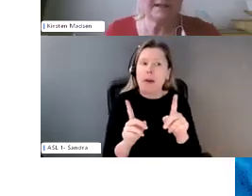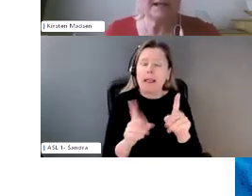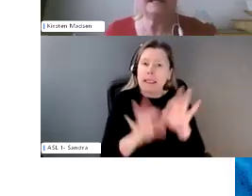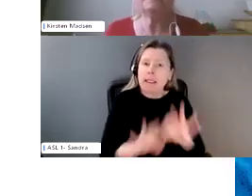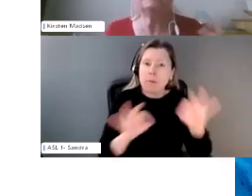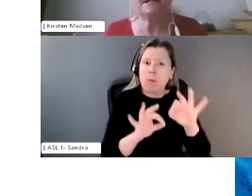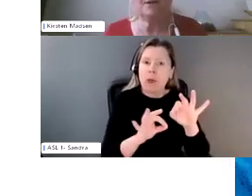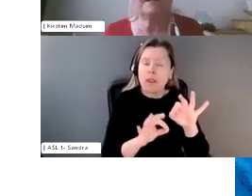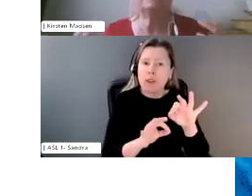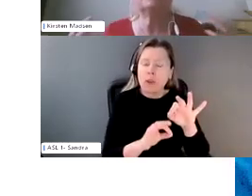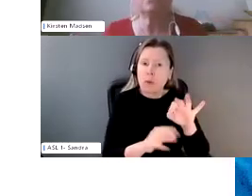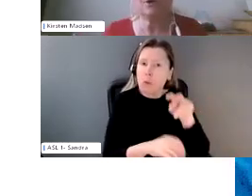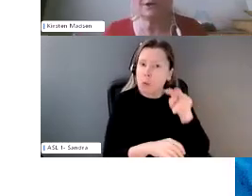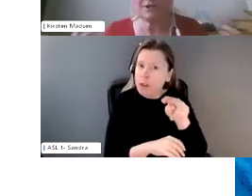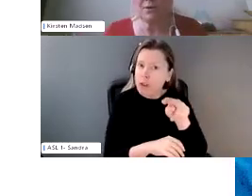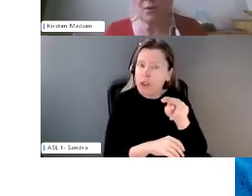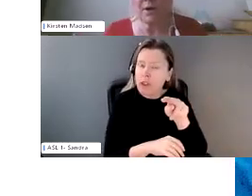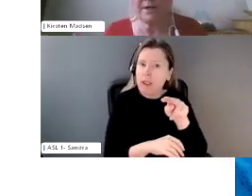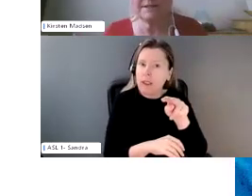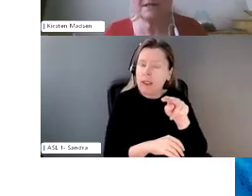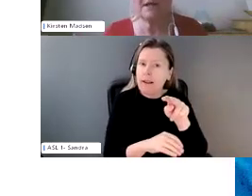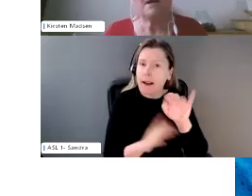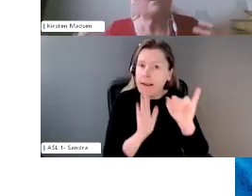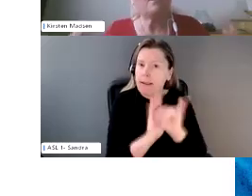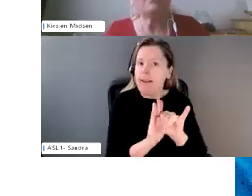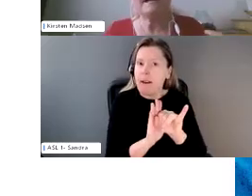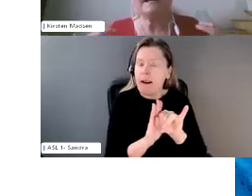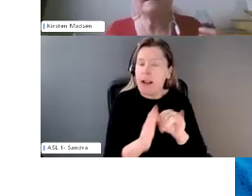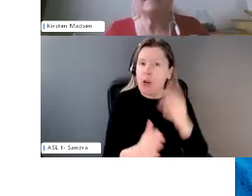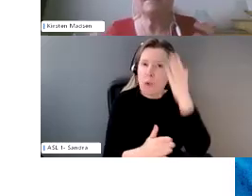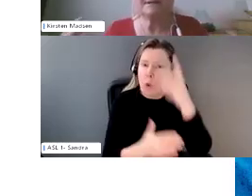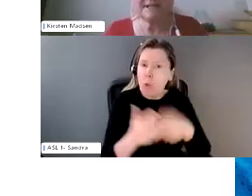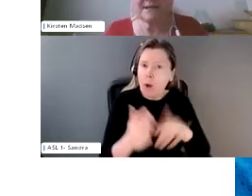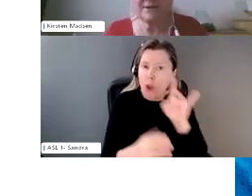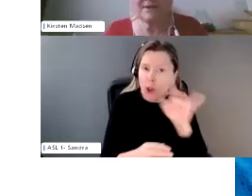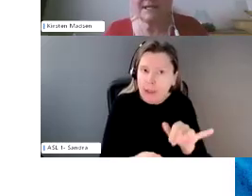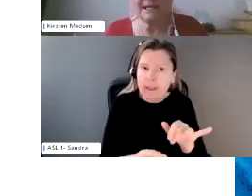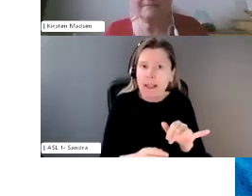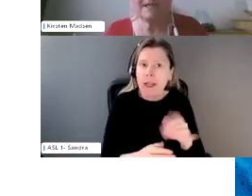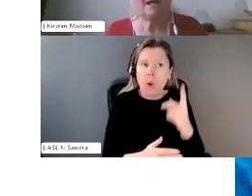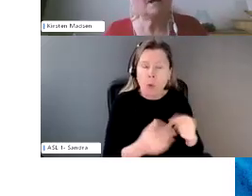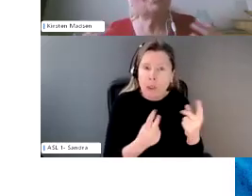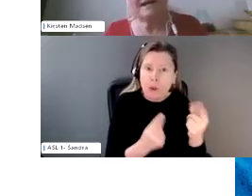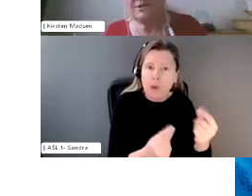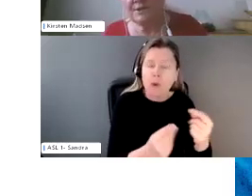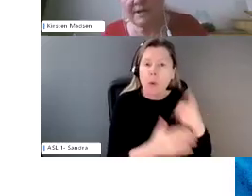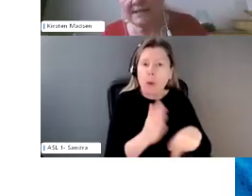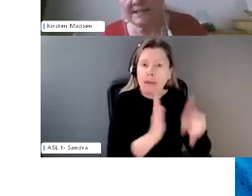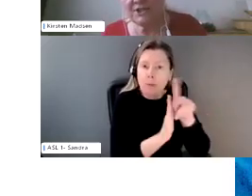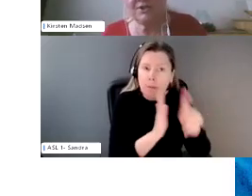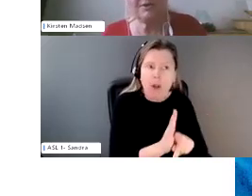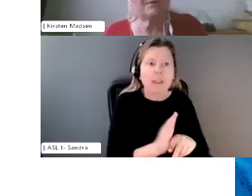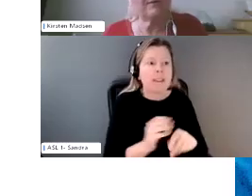it and continuing to work towards always building community, trying to